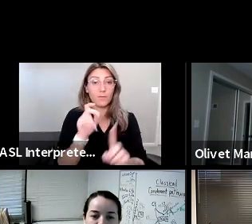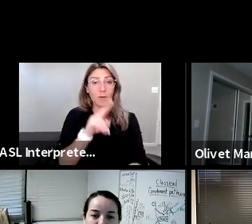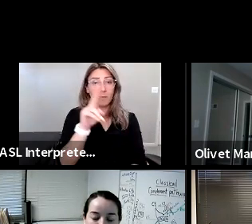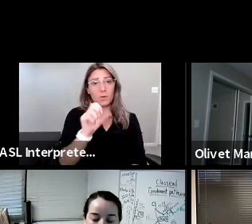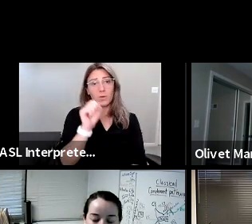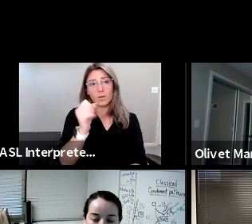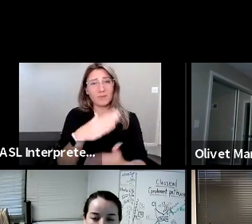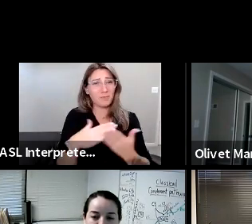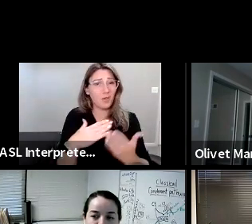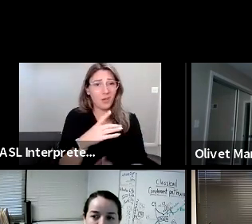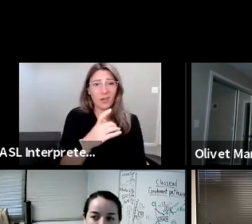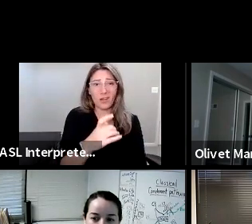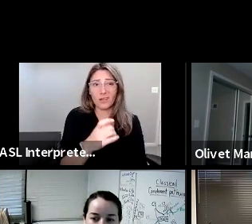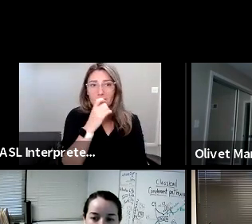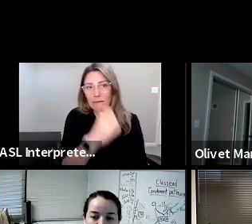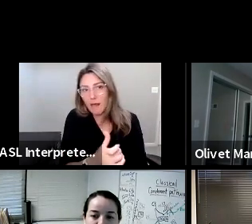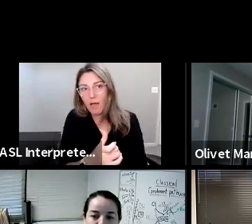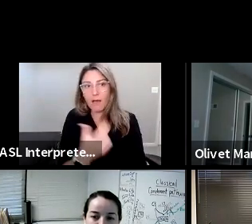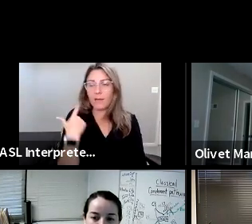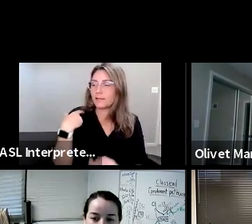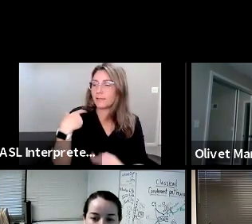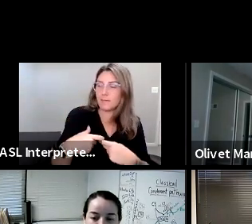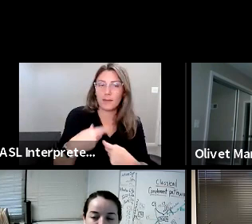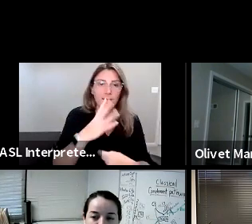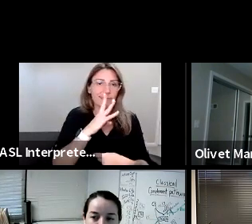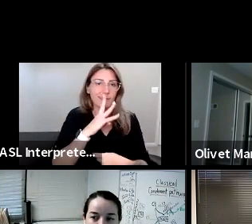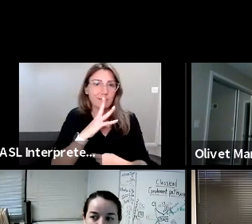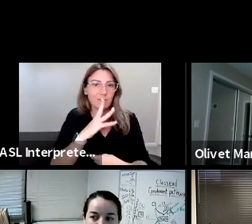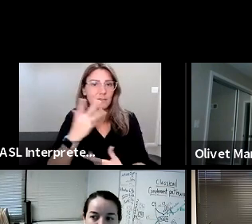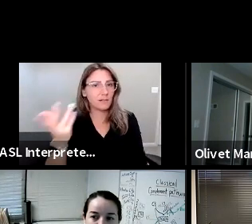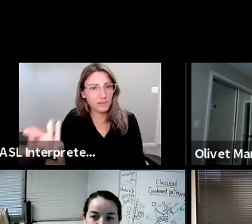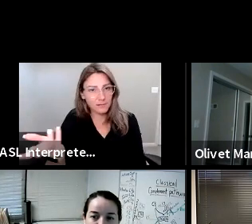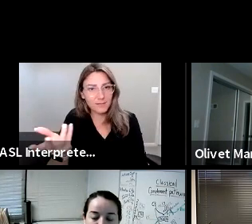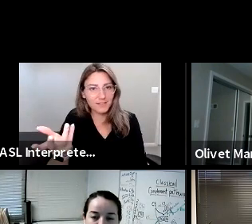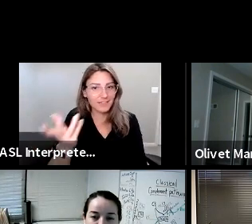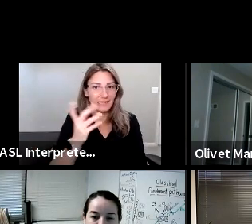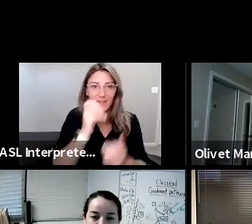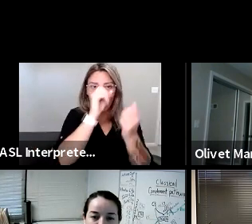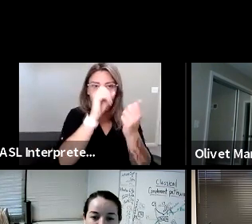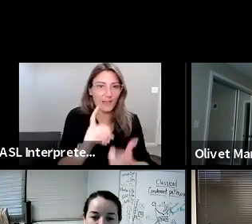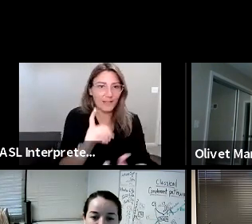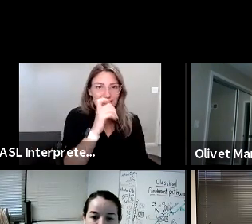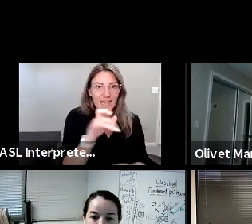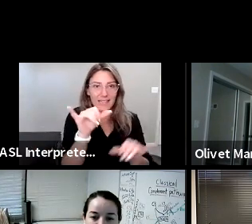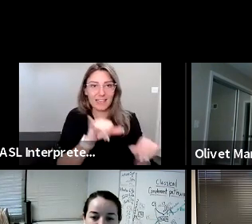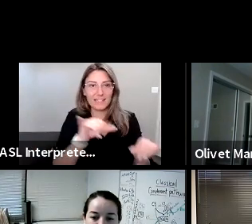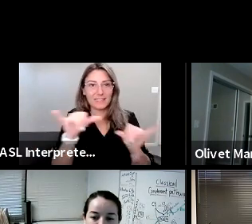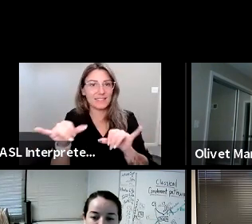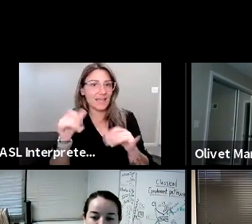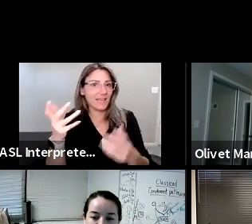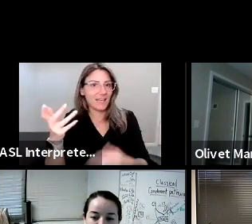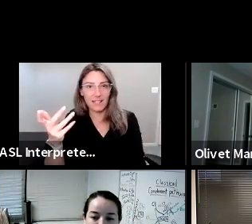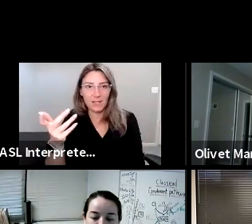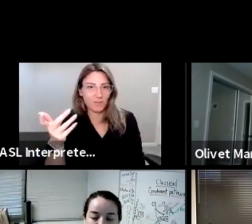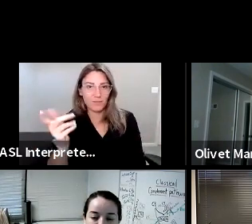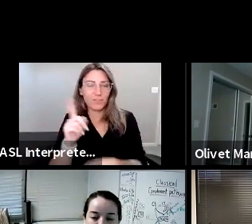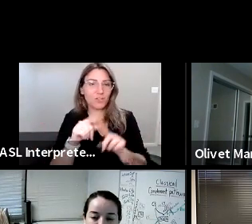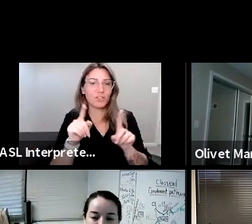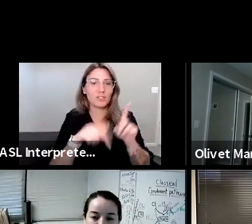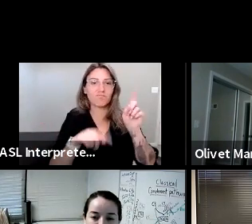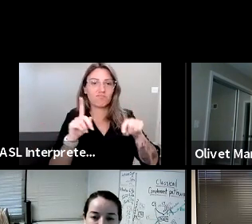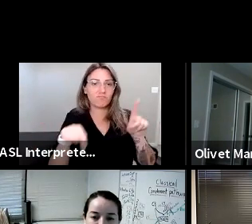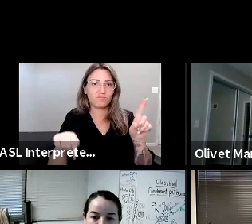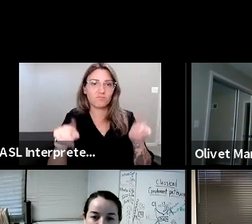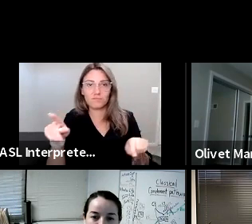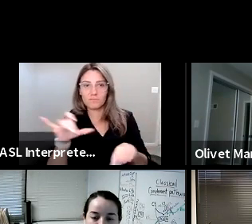or non-Spanish speaking side of it, you know, all is not the same. All is not, you know, there's different varieties, as